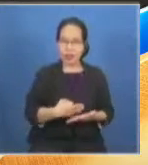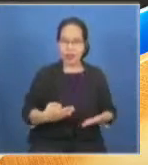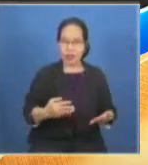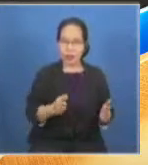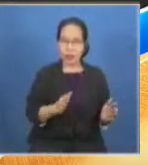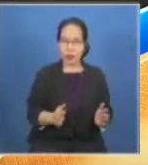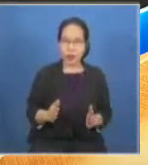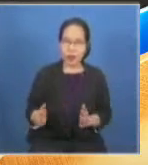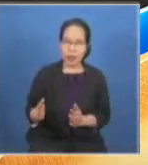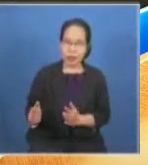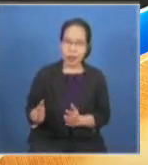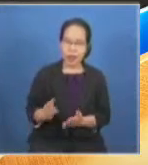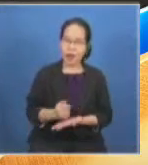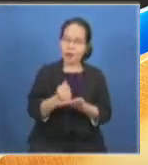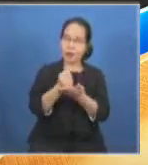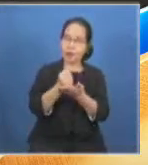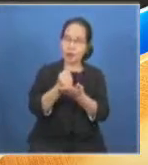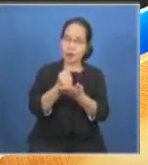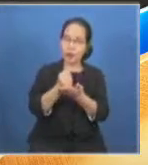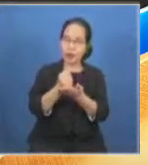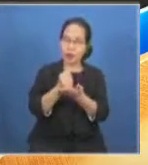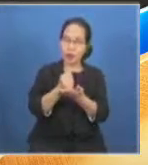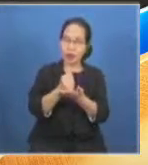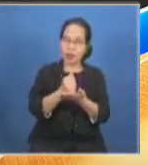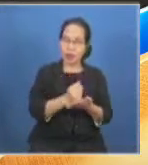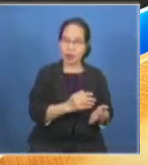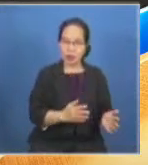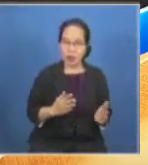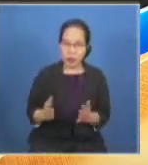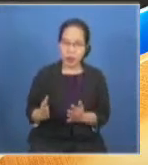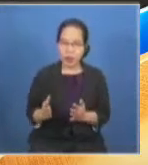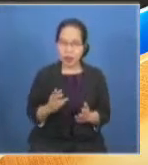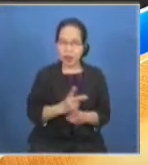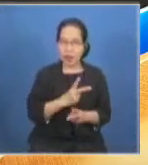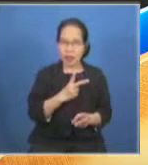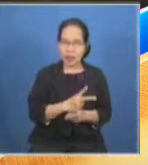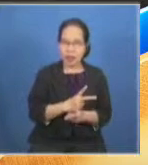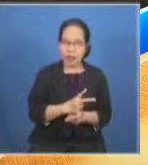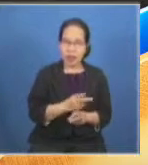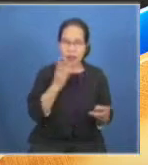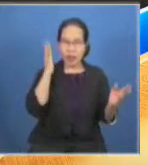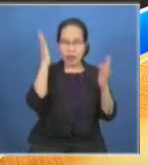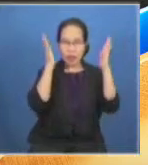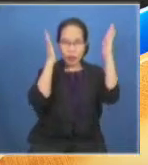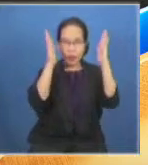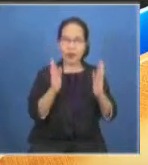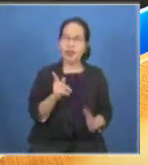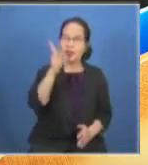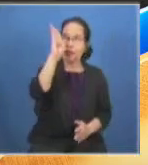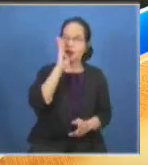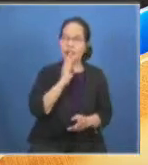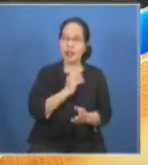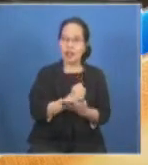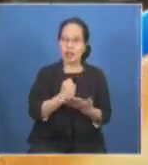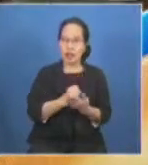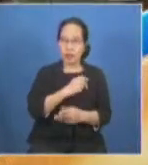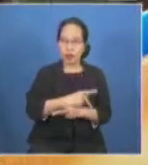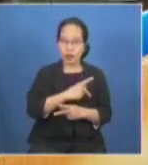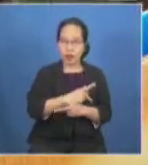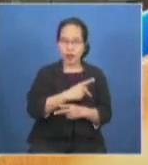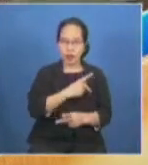forgiveness, and help. He has protection for a servant of